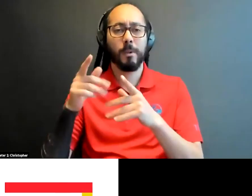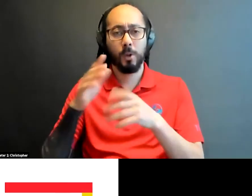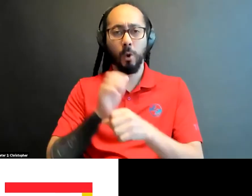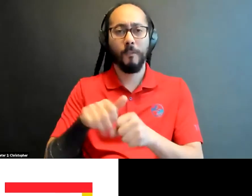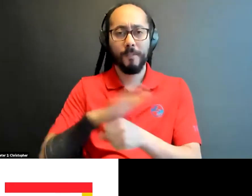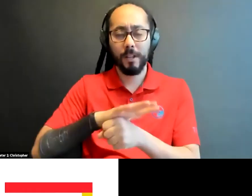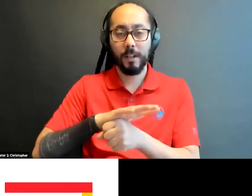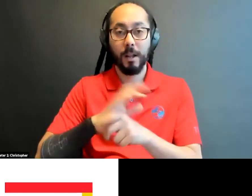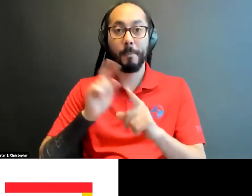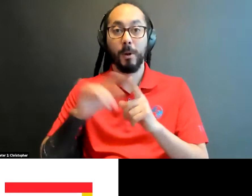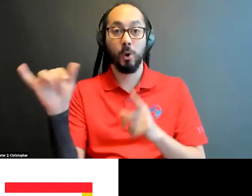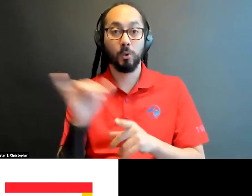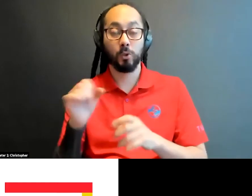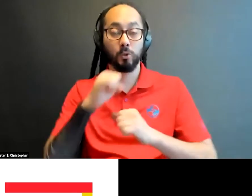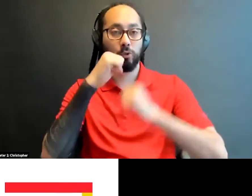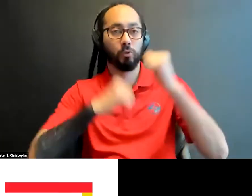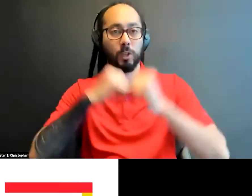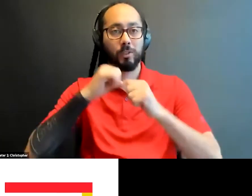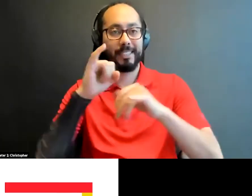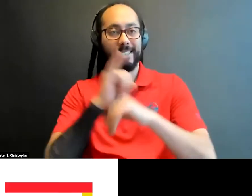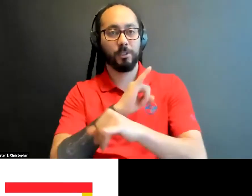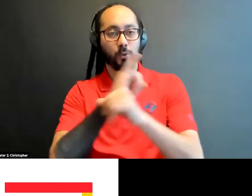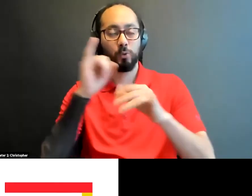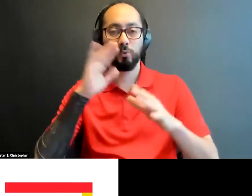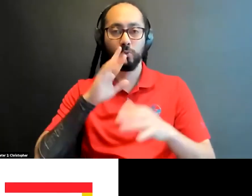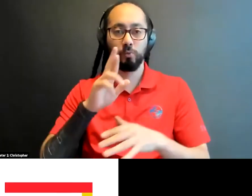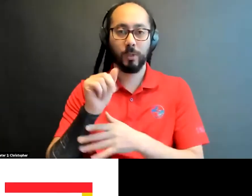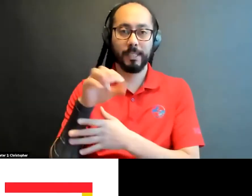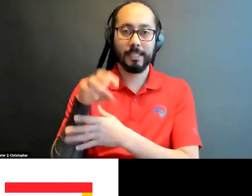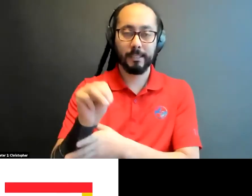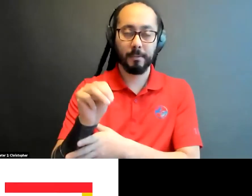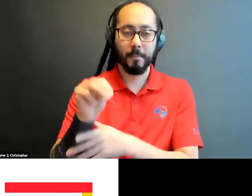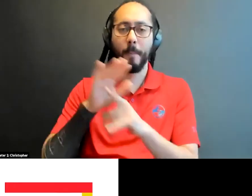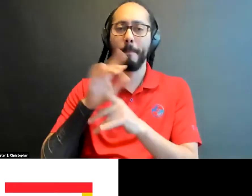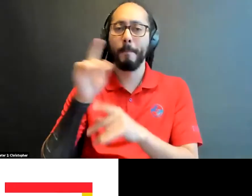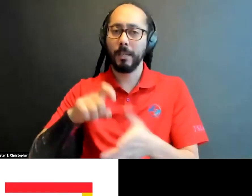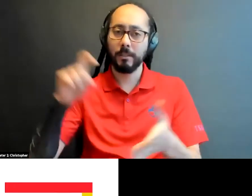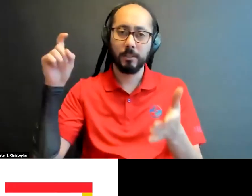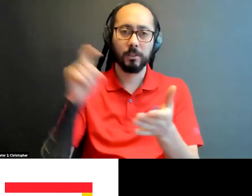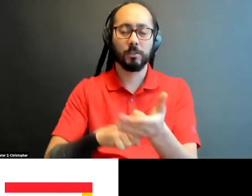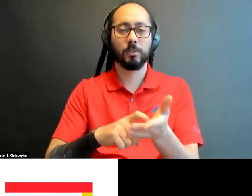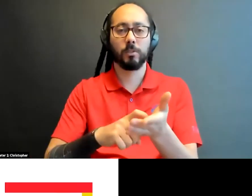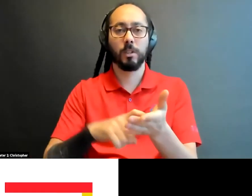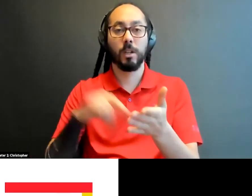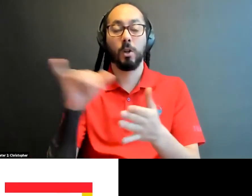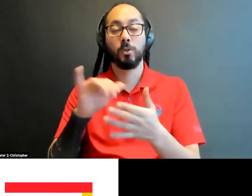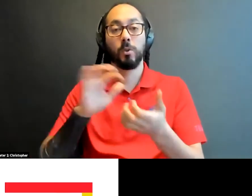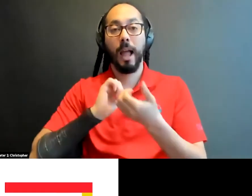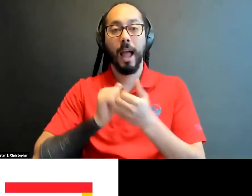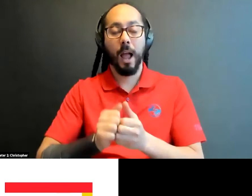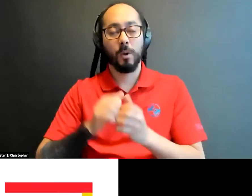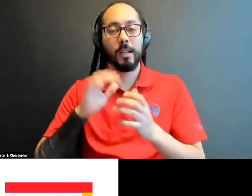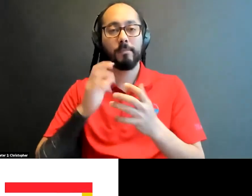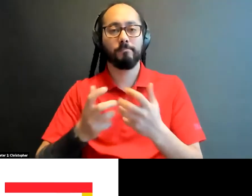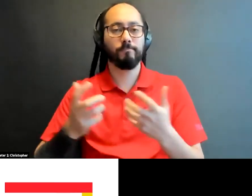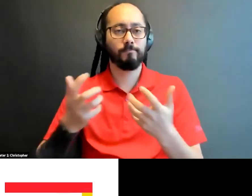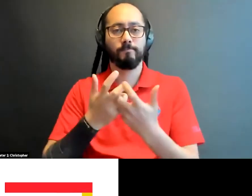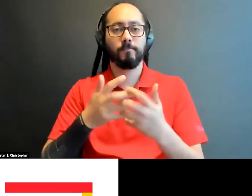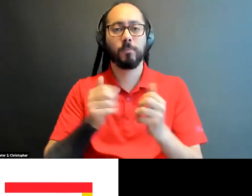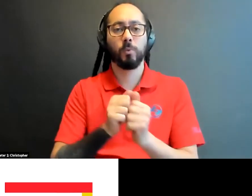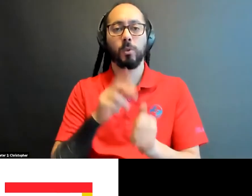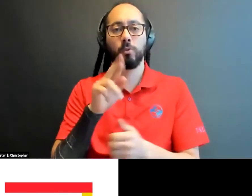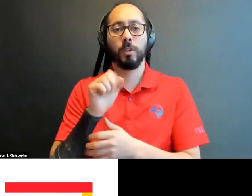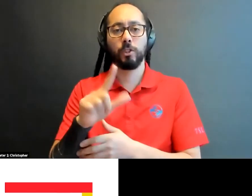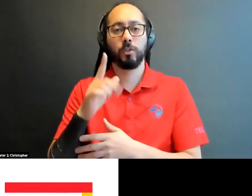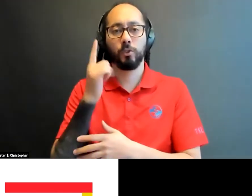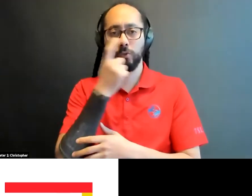institutional racism, must be acknowledged and addressed, especially where it intersects with racial trauma. It is critical